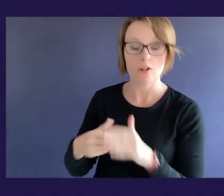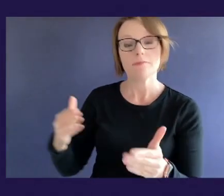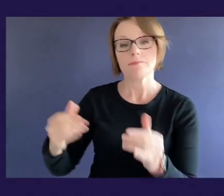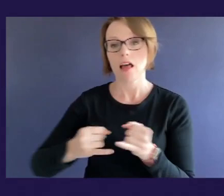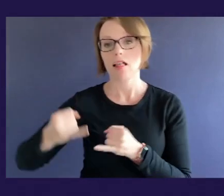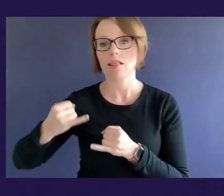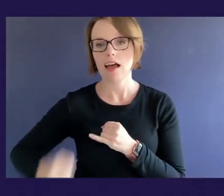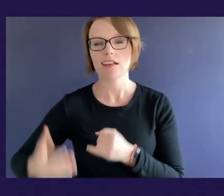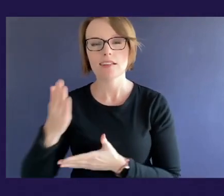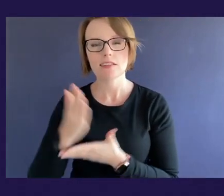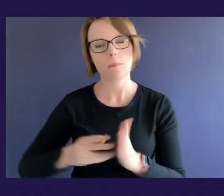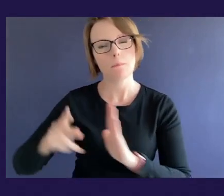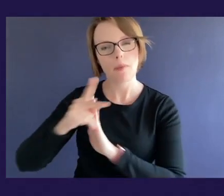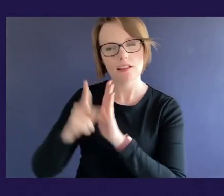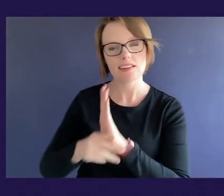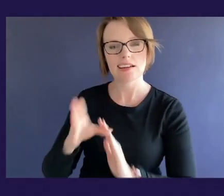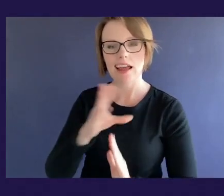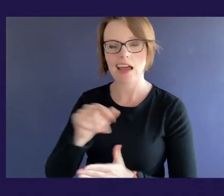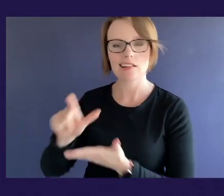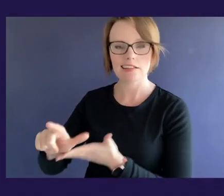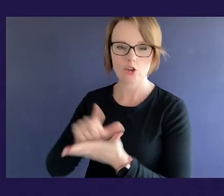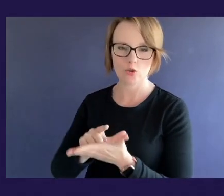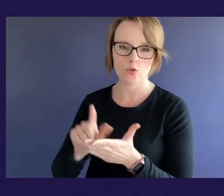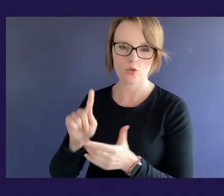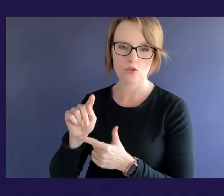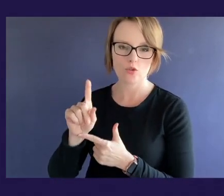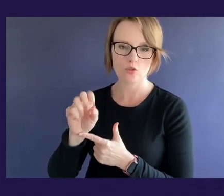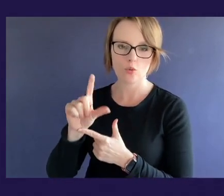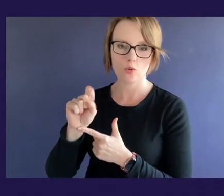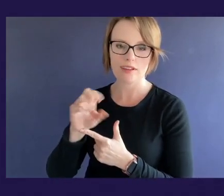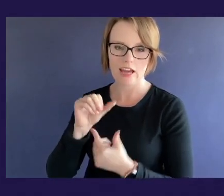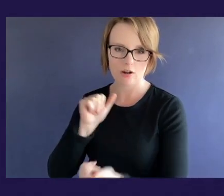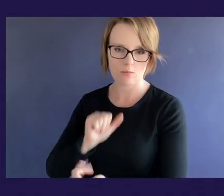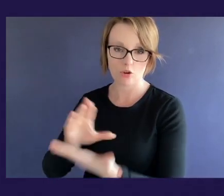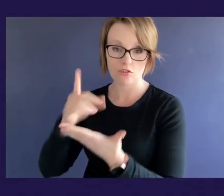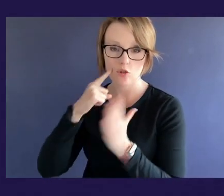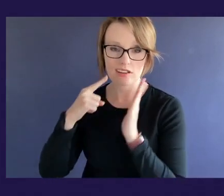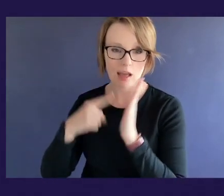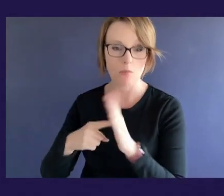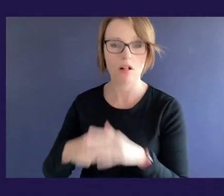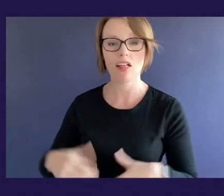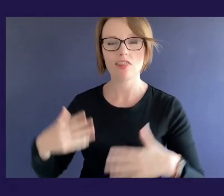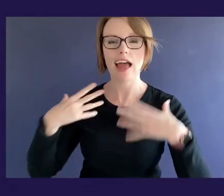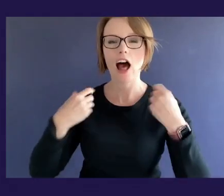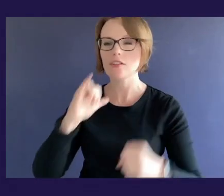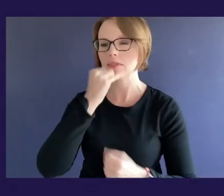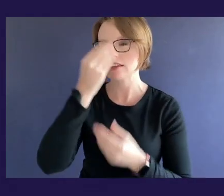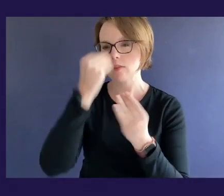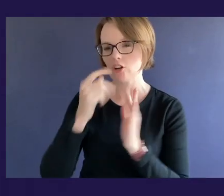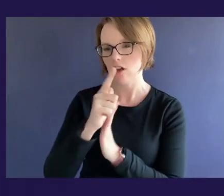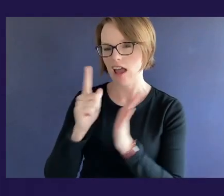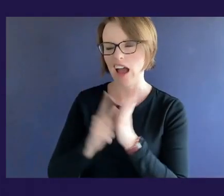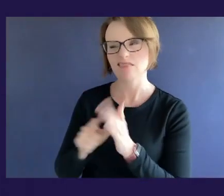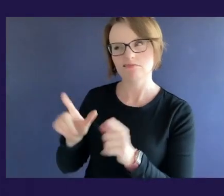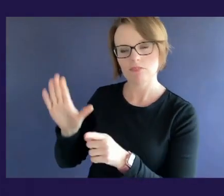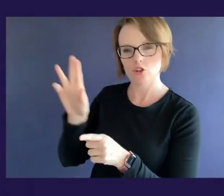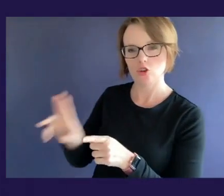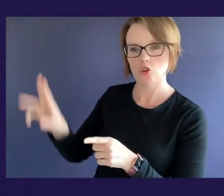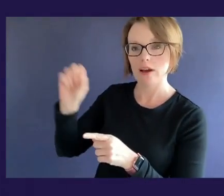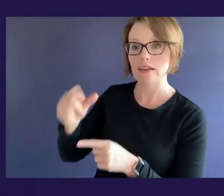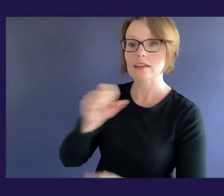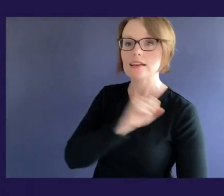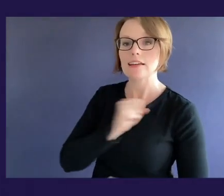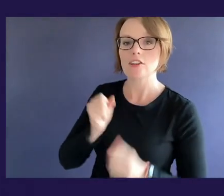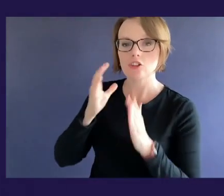legislative tools and approaches. An example is the Health Misinformation Act of the US, which was proposed by Senator